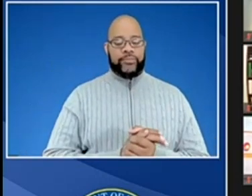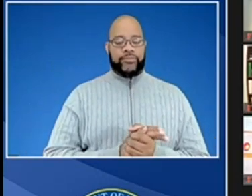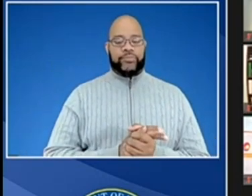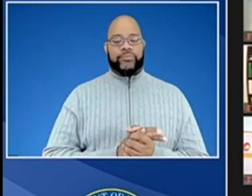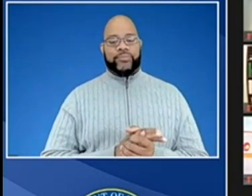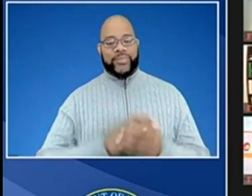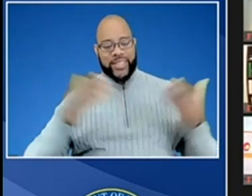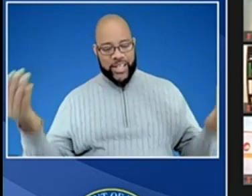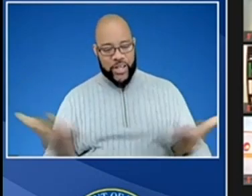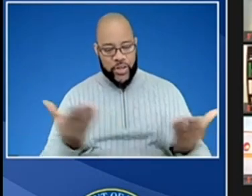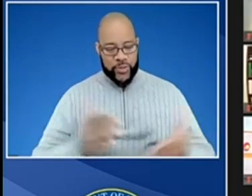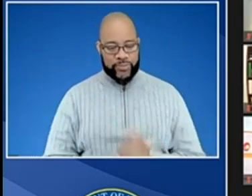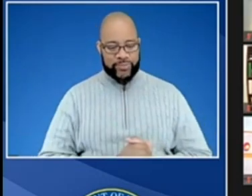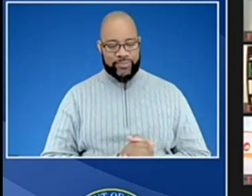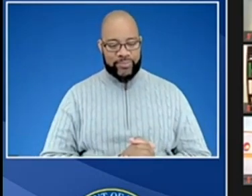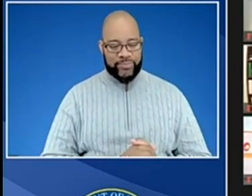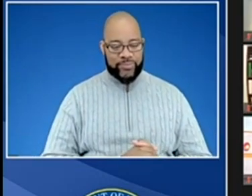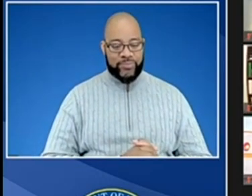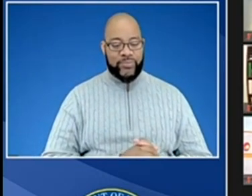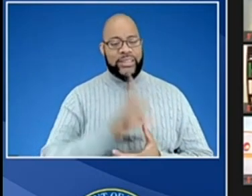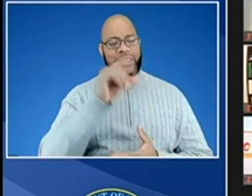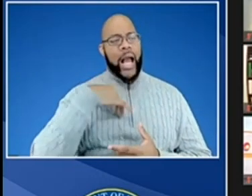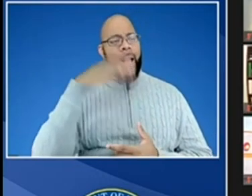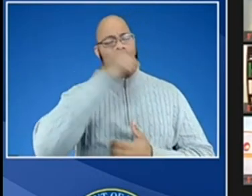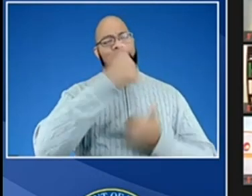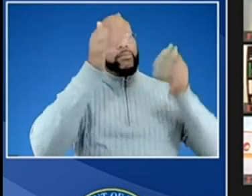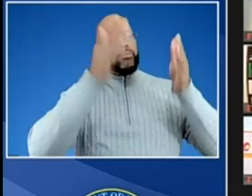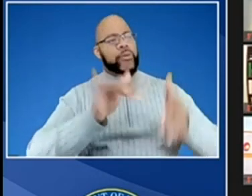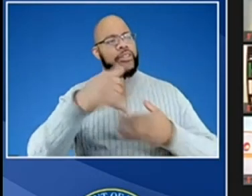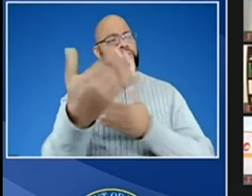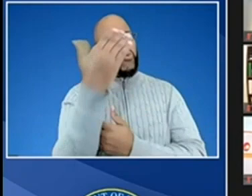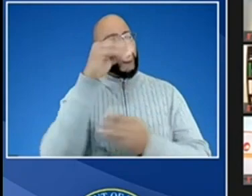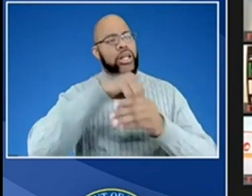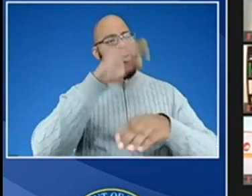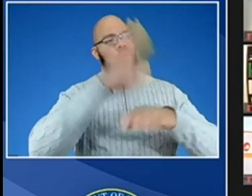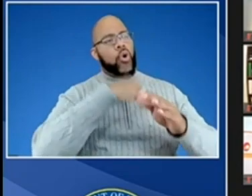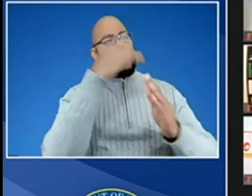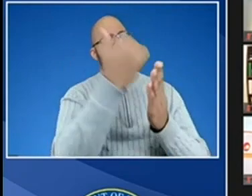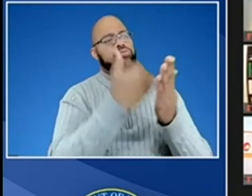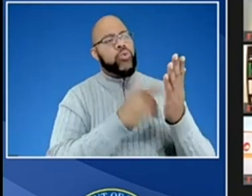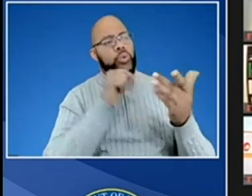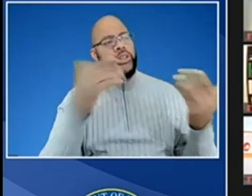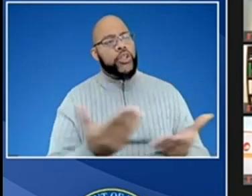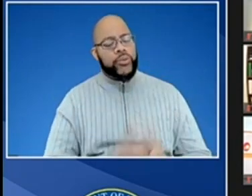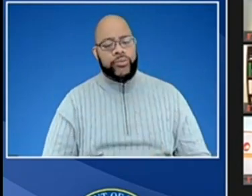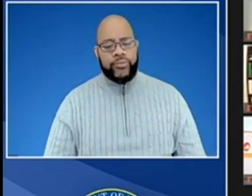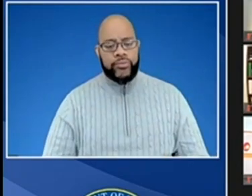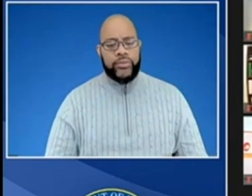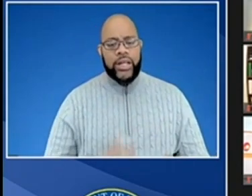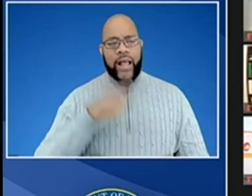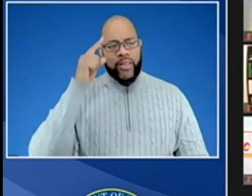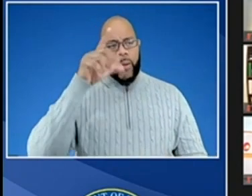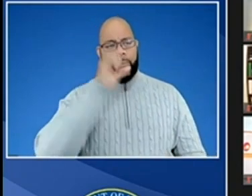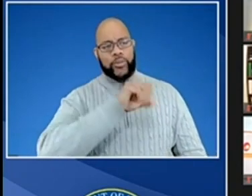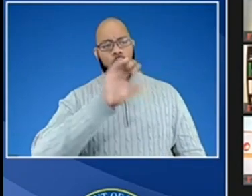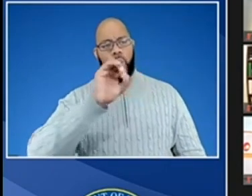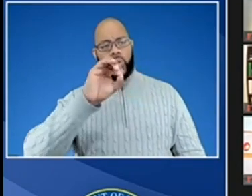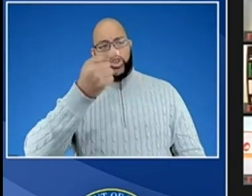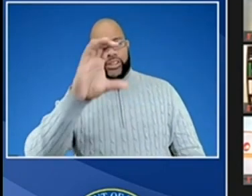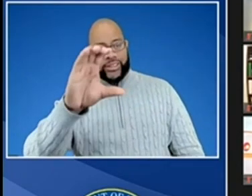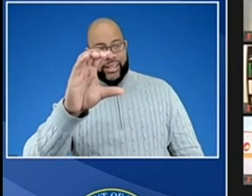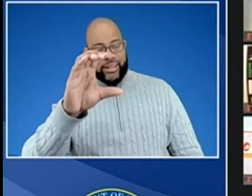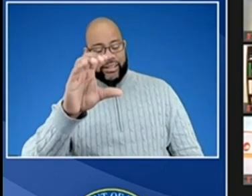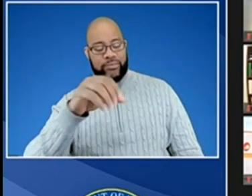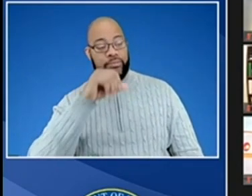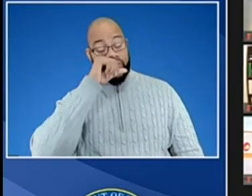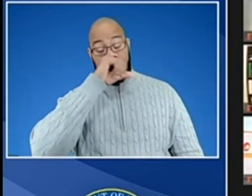Present. Okay. Did I miss anyone this morning in roll call? I do believe you missed our OGC.